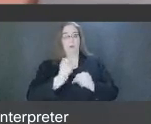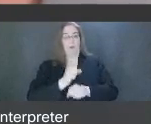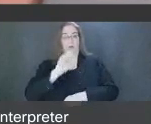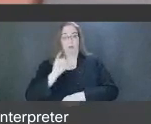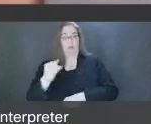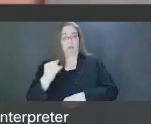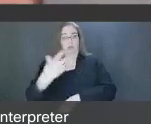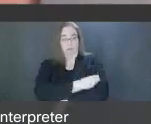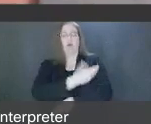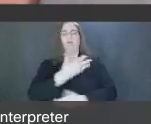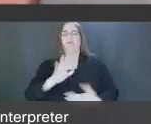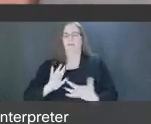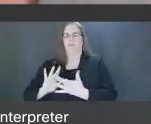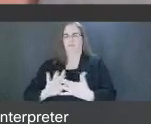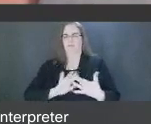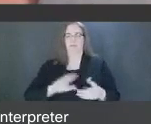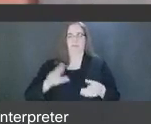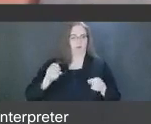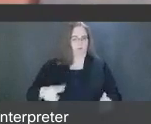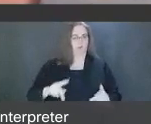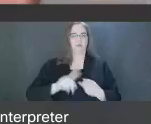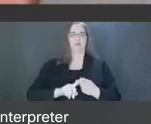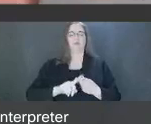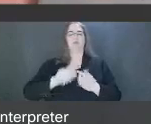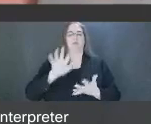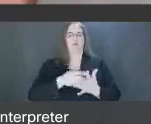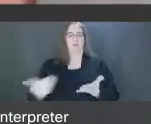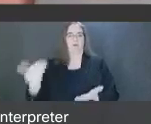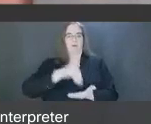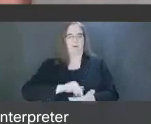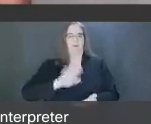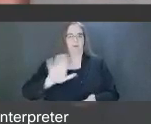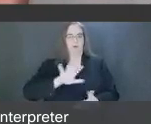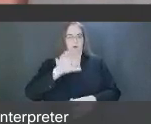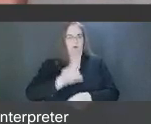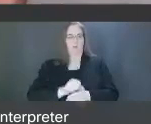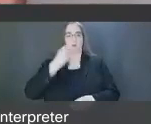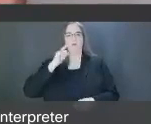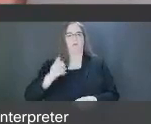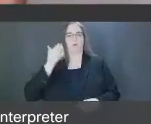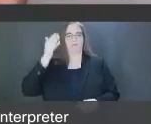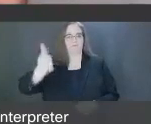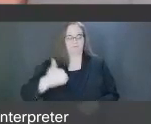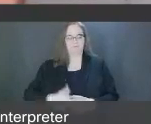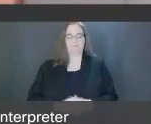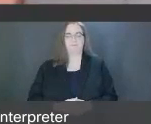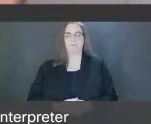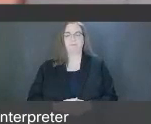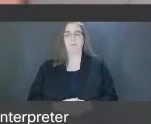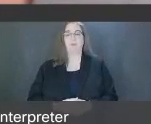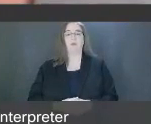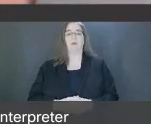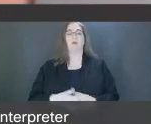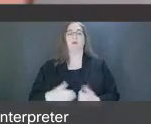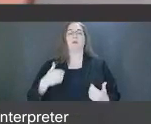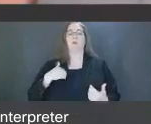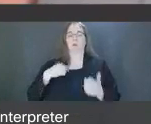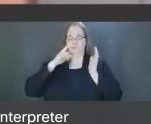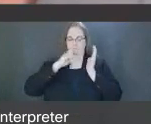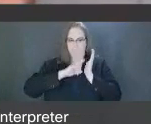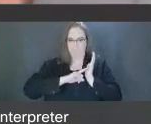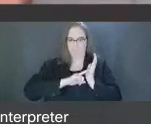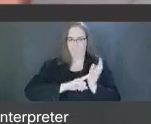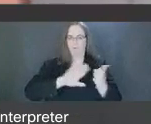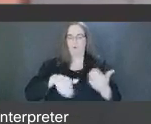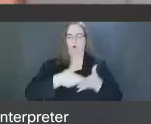been contacted and given the opportunity to reschedule their appointment for a later date. We've taken inventory of all